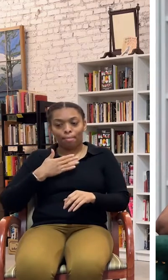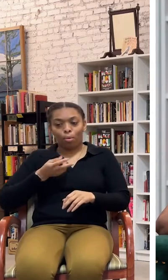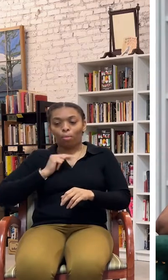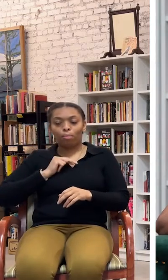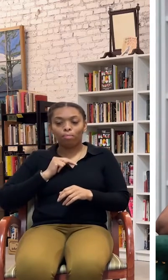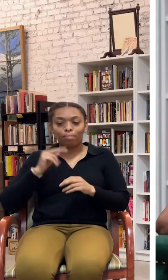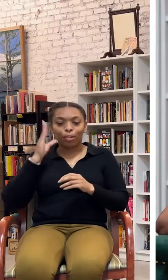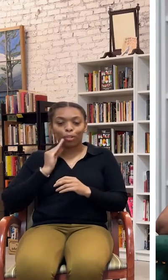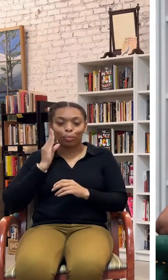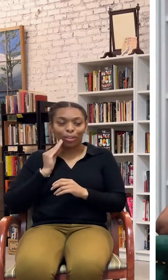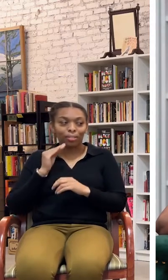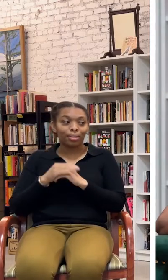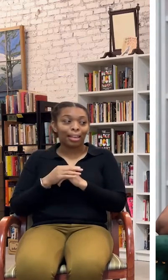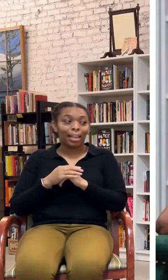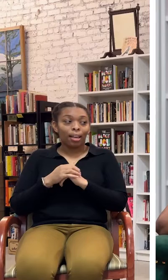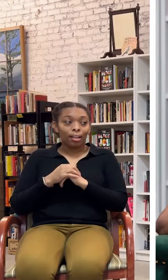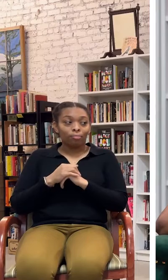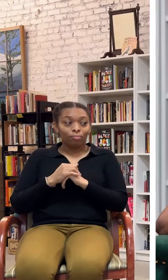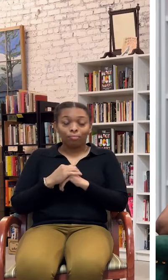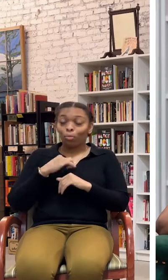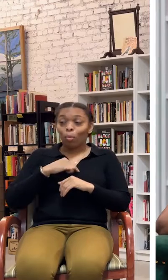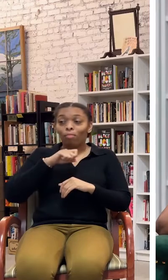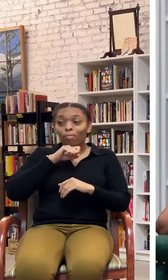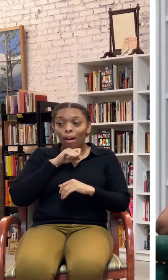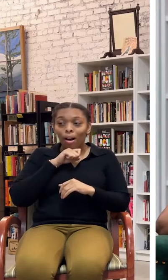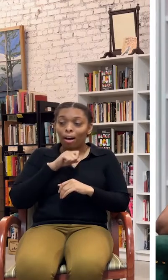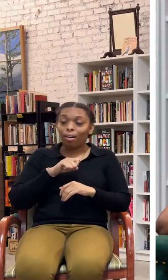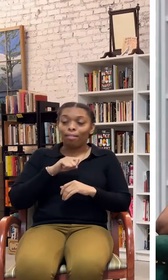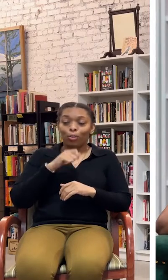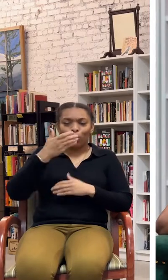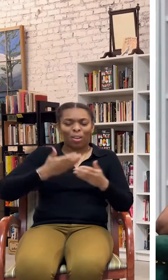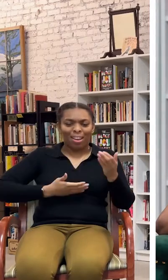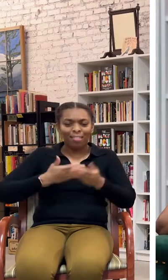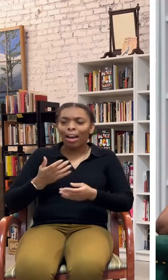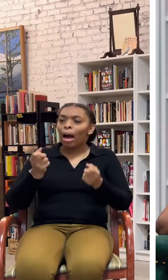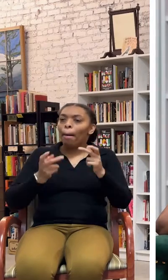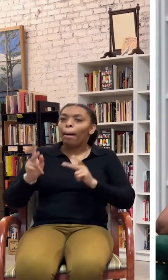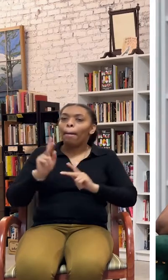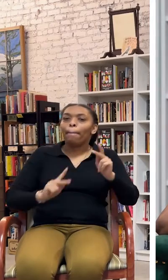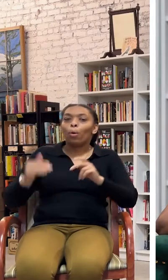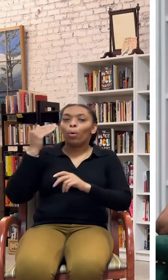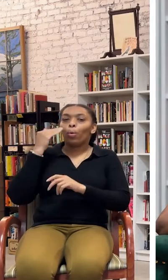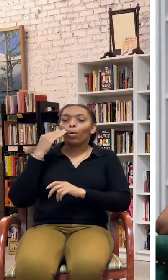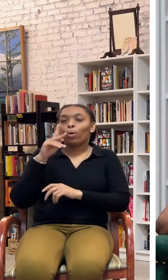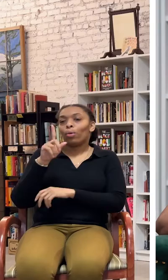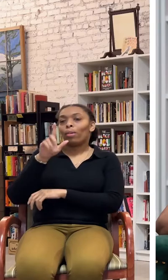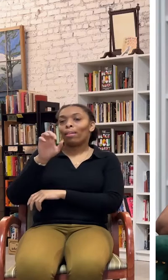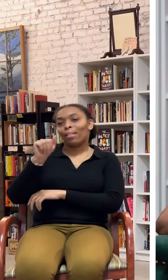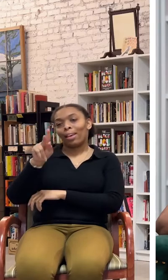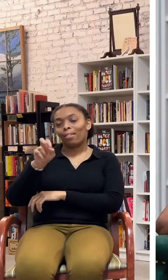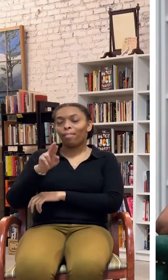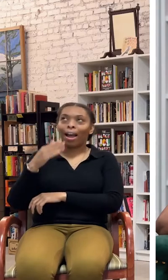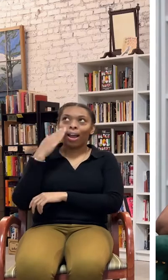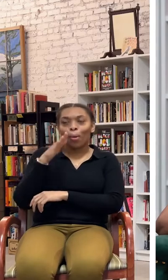Africa. I would love to invite anybody who knows. How many people in the room know Kleaver? I know his mom obviously